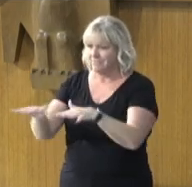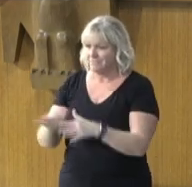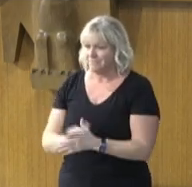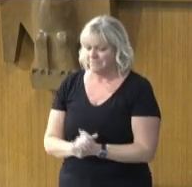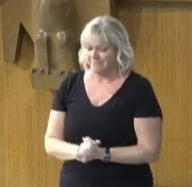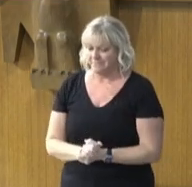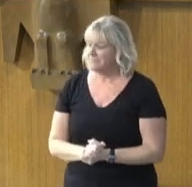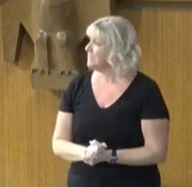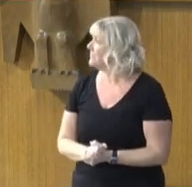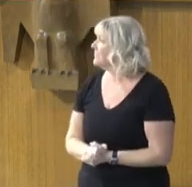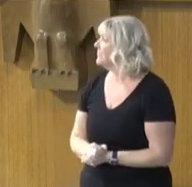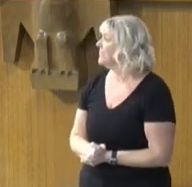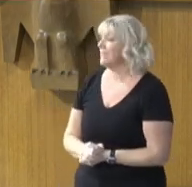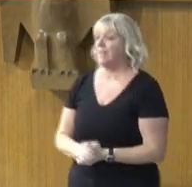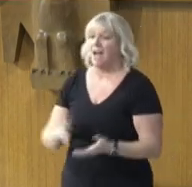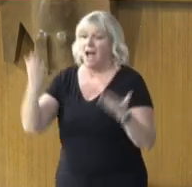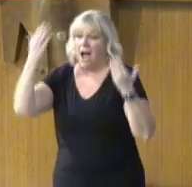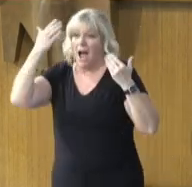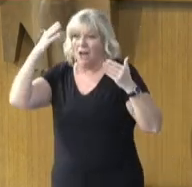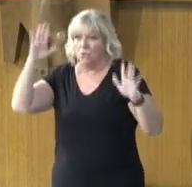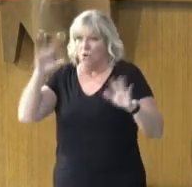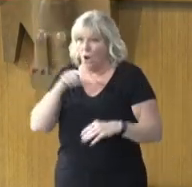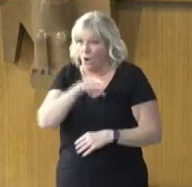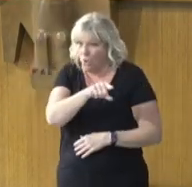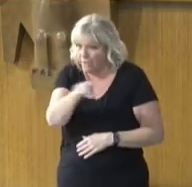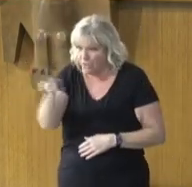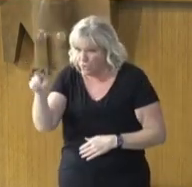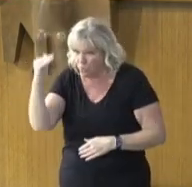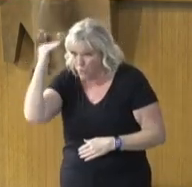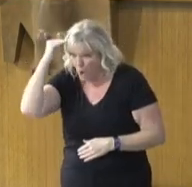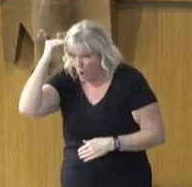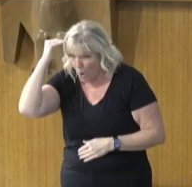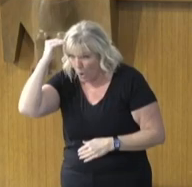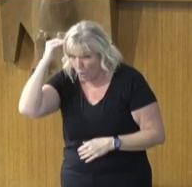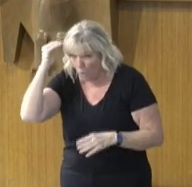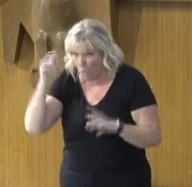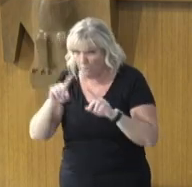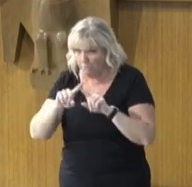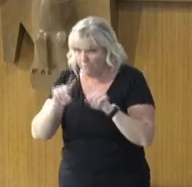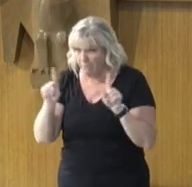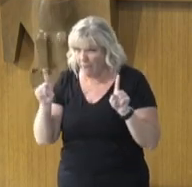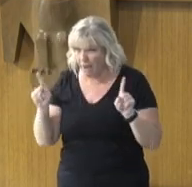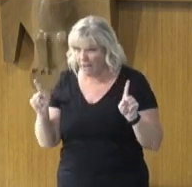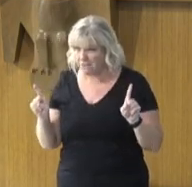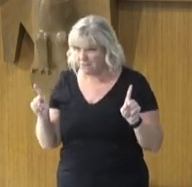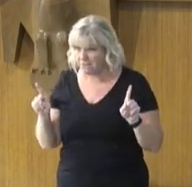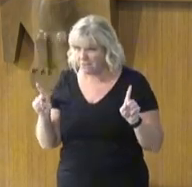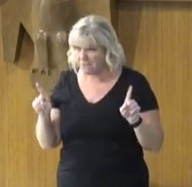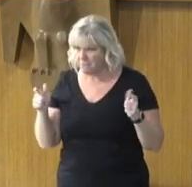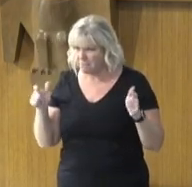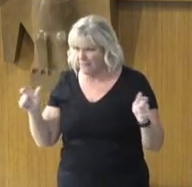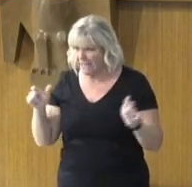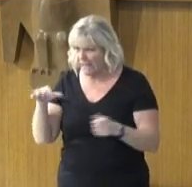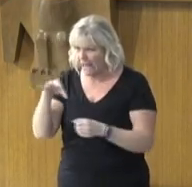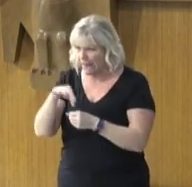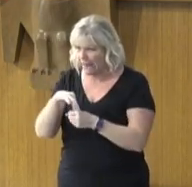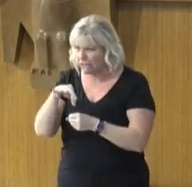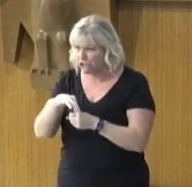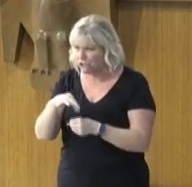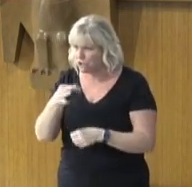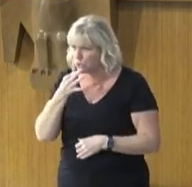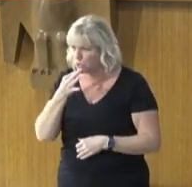I don't know if you all know about this, but we have a big election coming up.